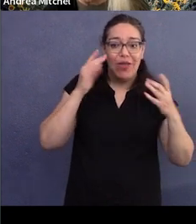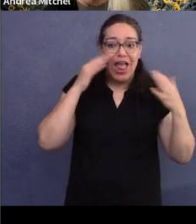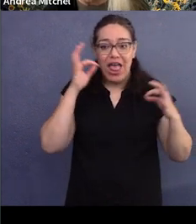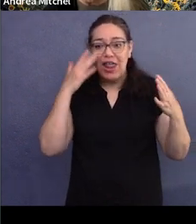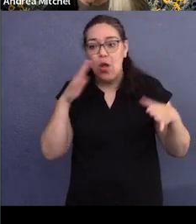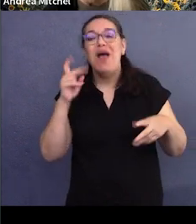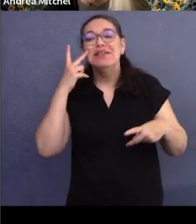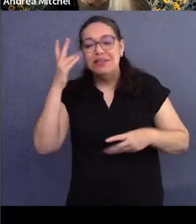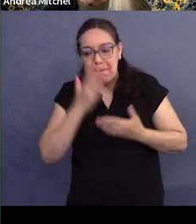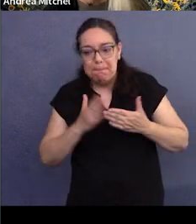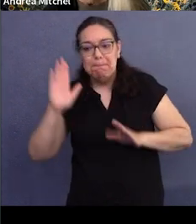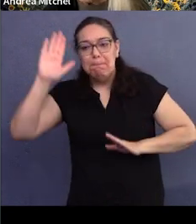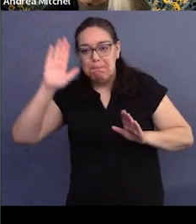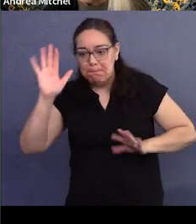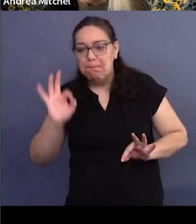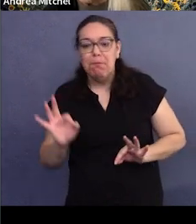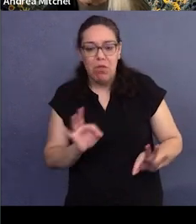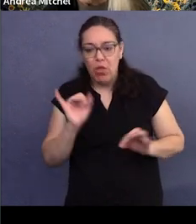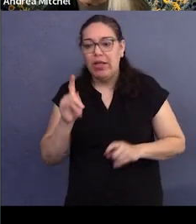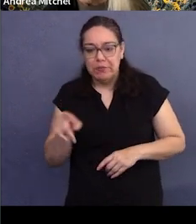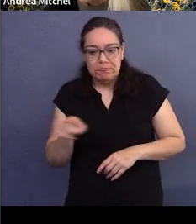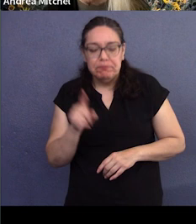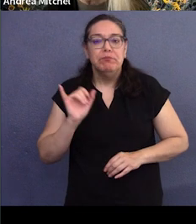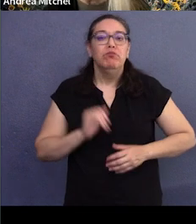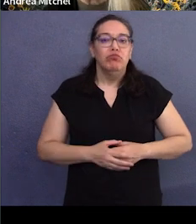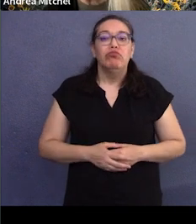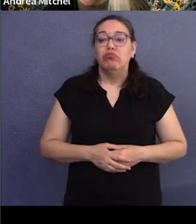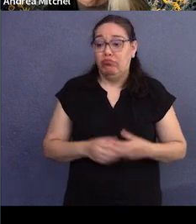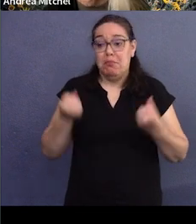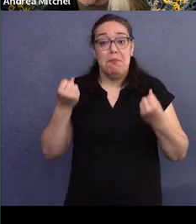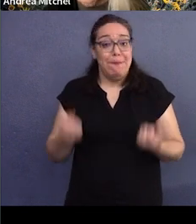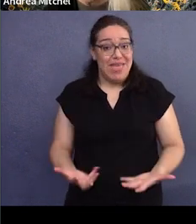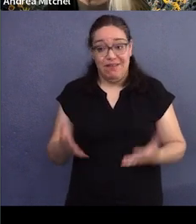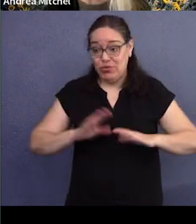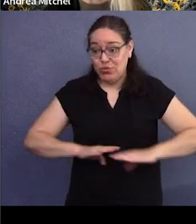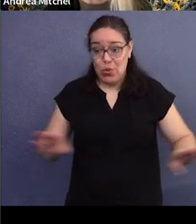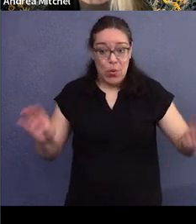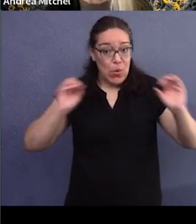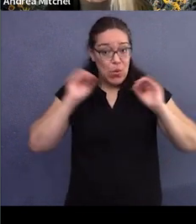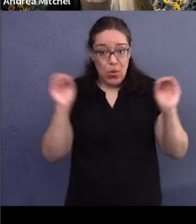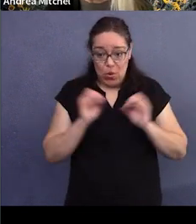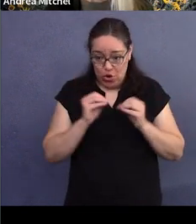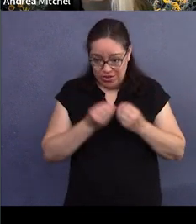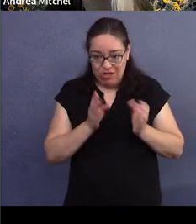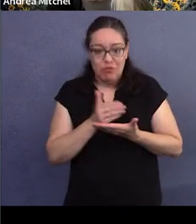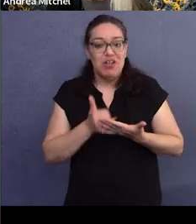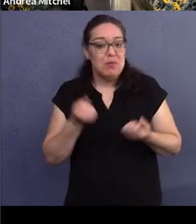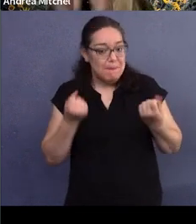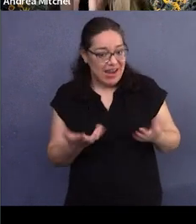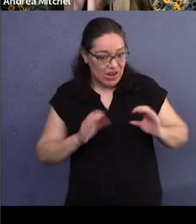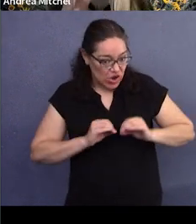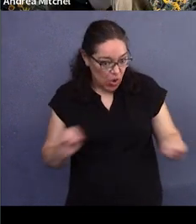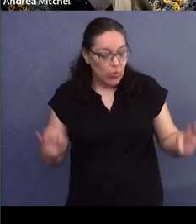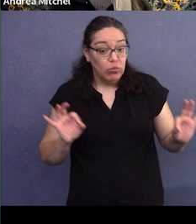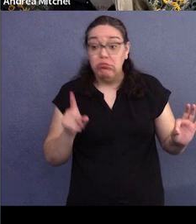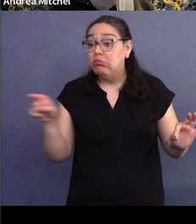some. All right. A lot of you don't, though. Okay, thank you, Merch. Those that do,